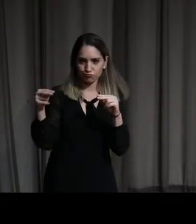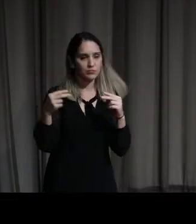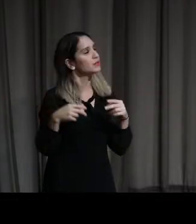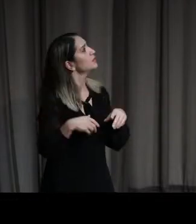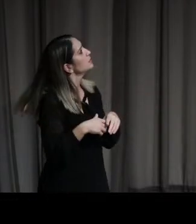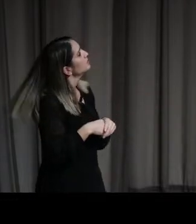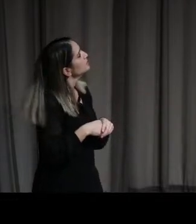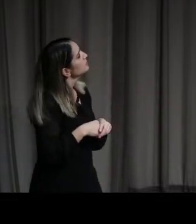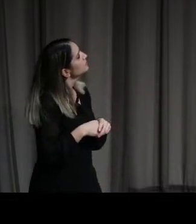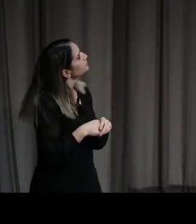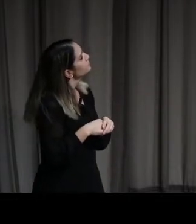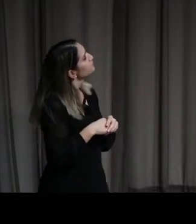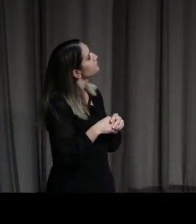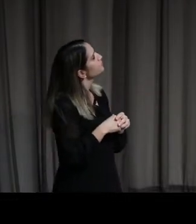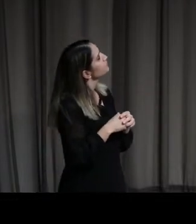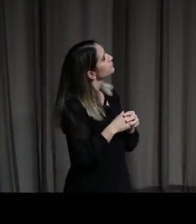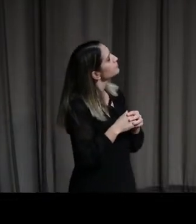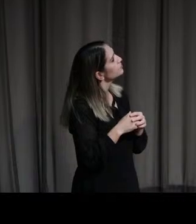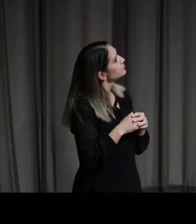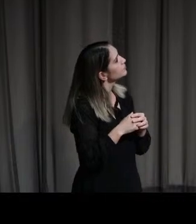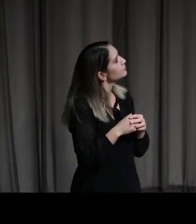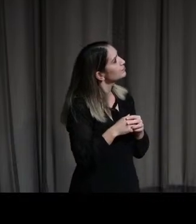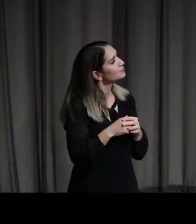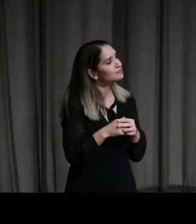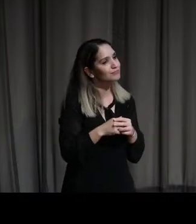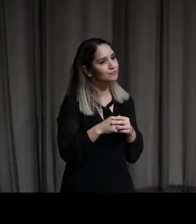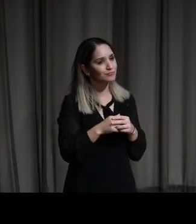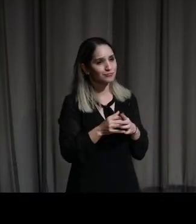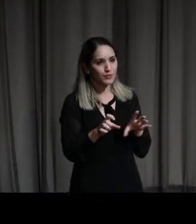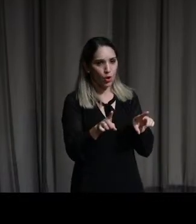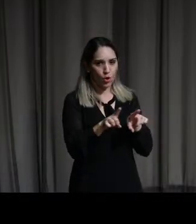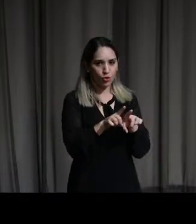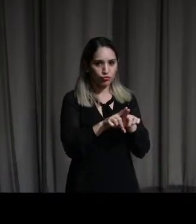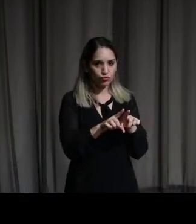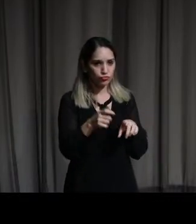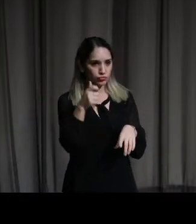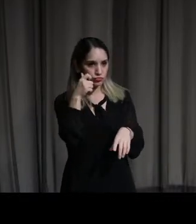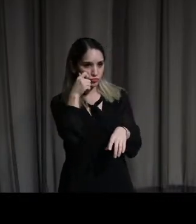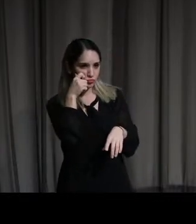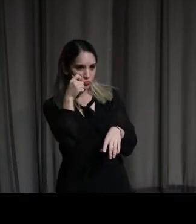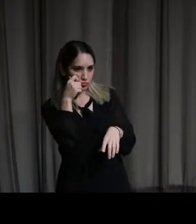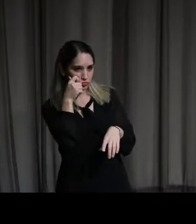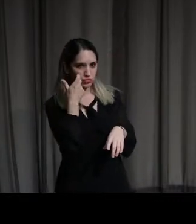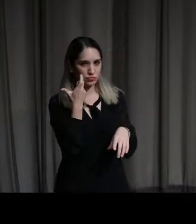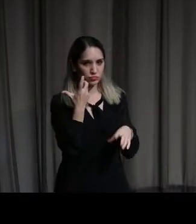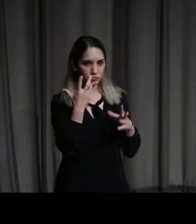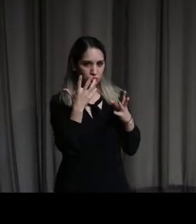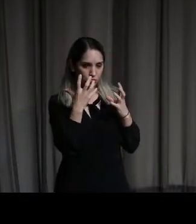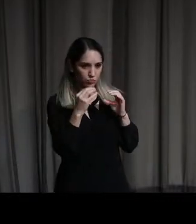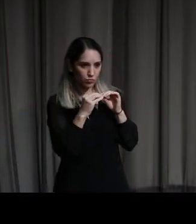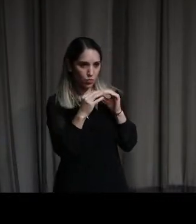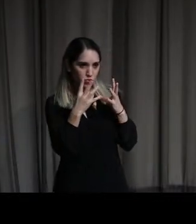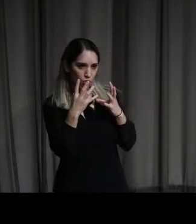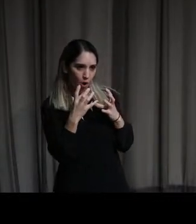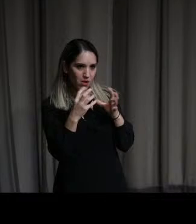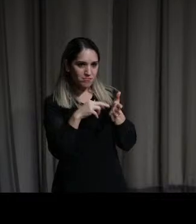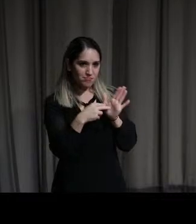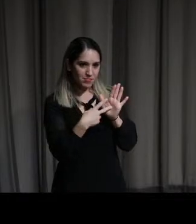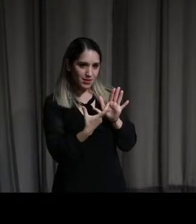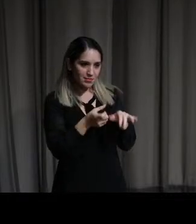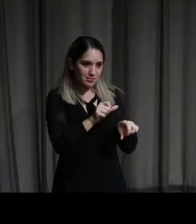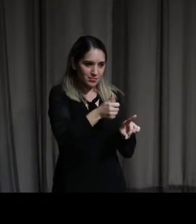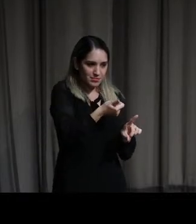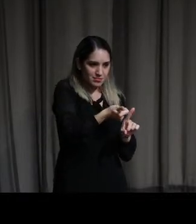the kind of ochre skin tones, which are reminiscent of agriculture in the land, right? And then we have the